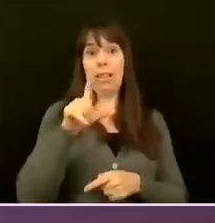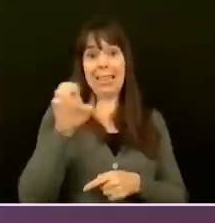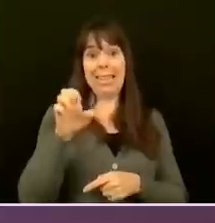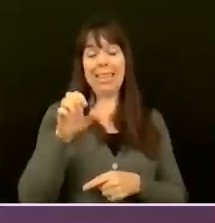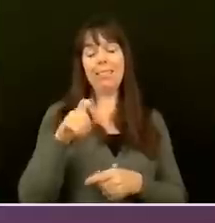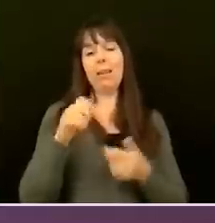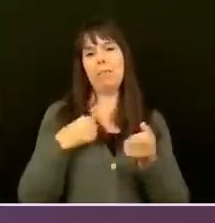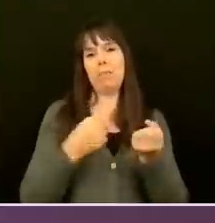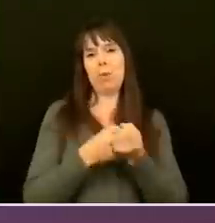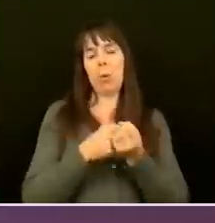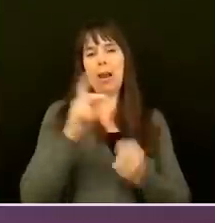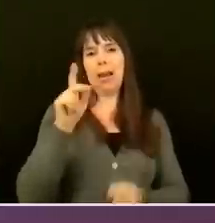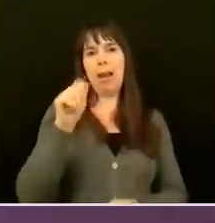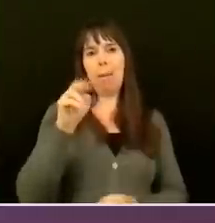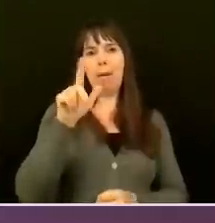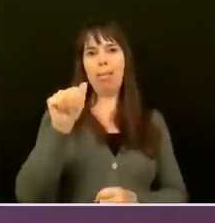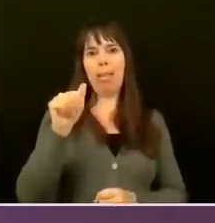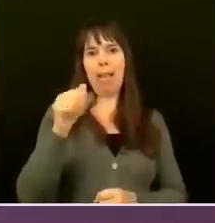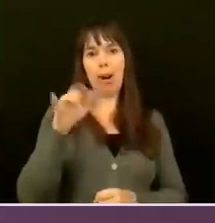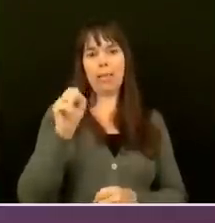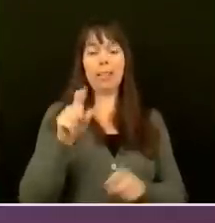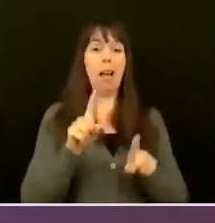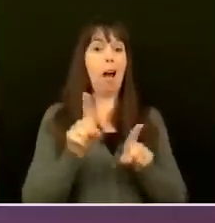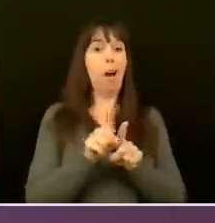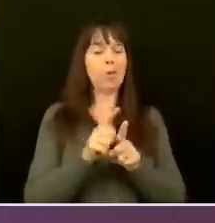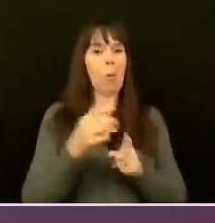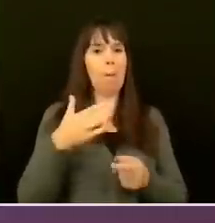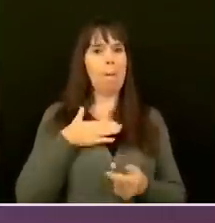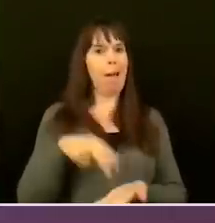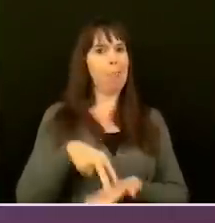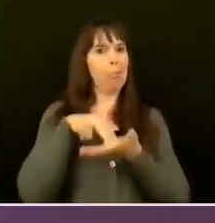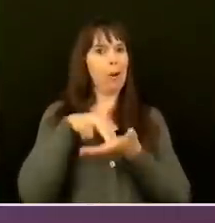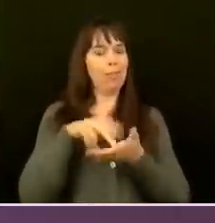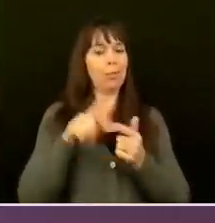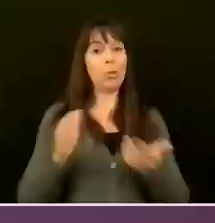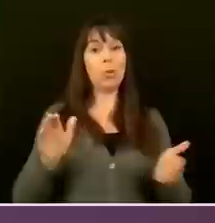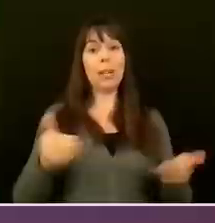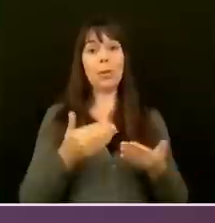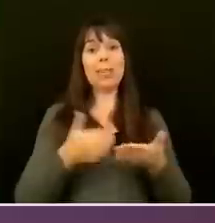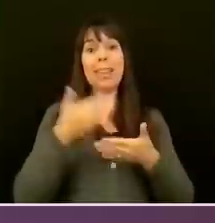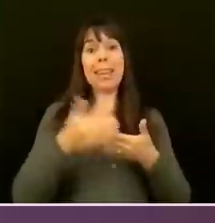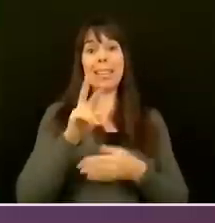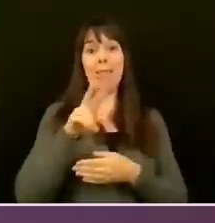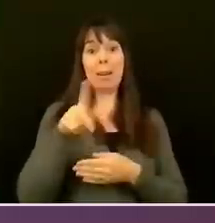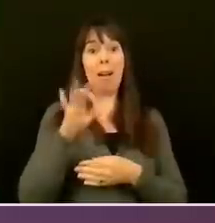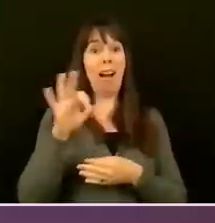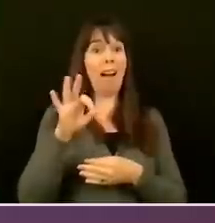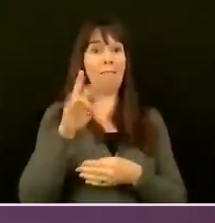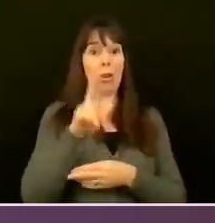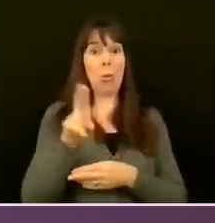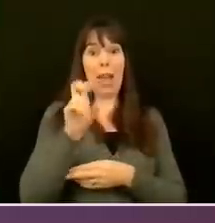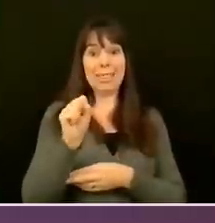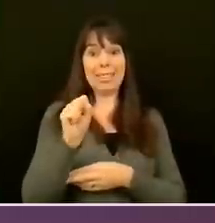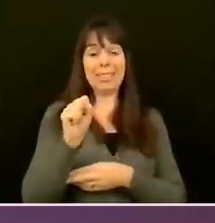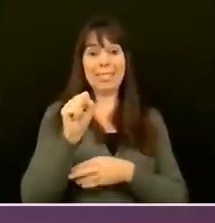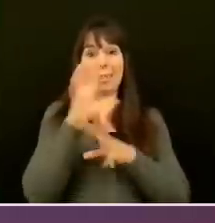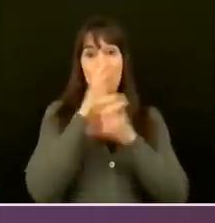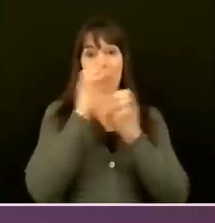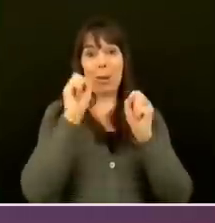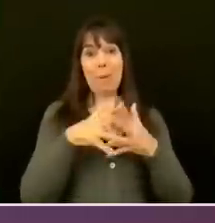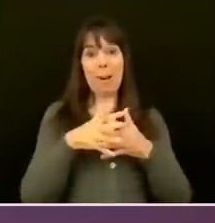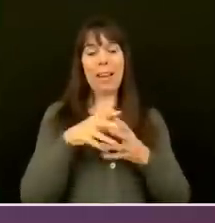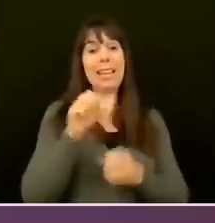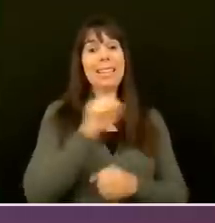my privilege to introduce the next vice president of the United States of America, Senator